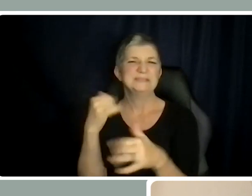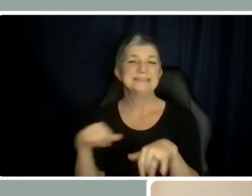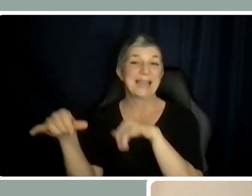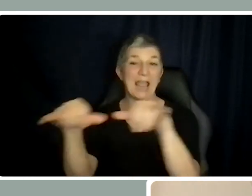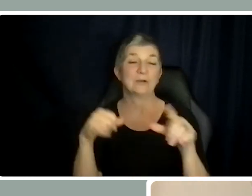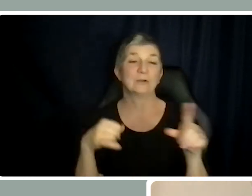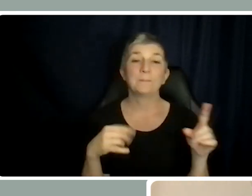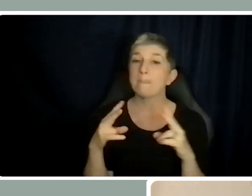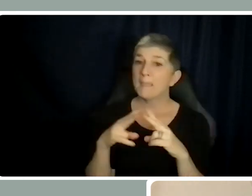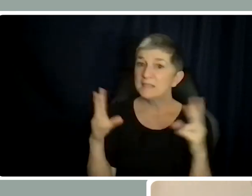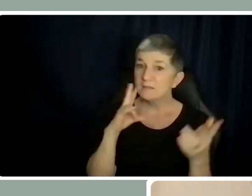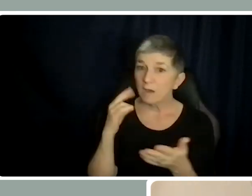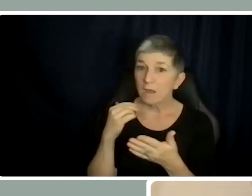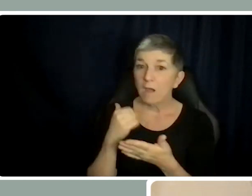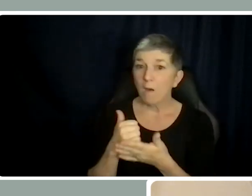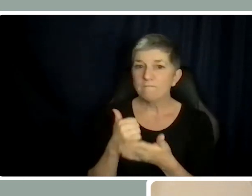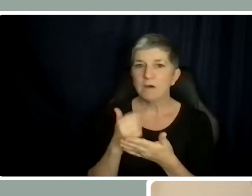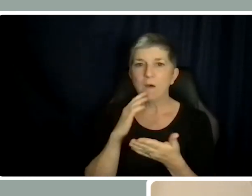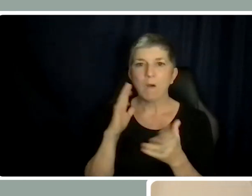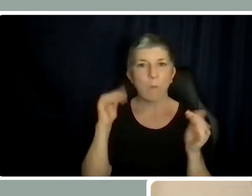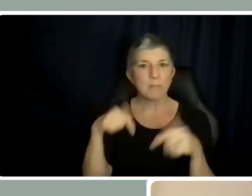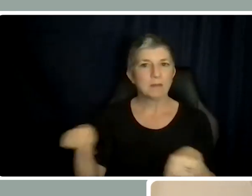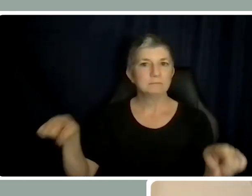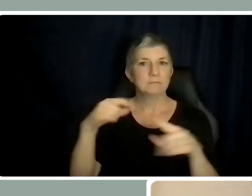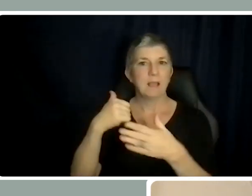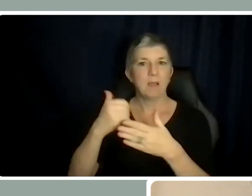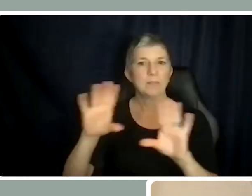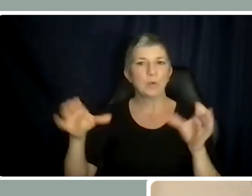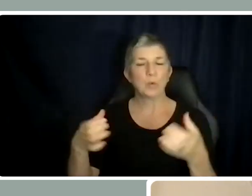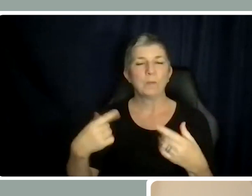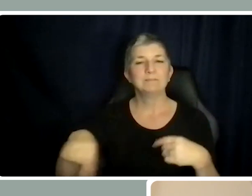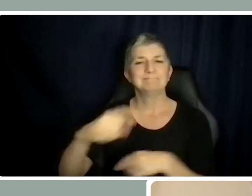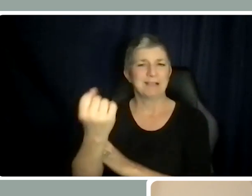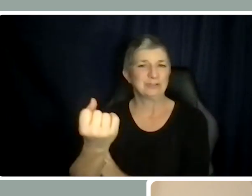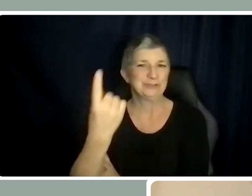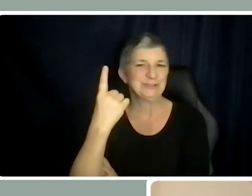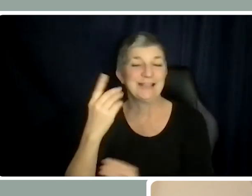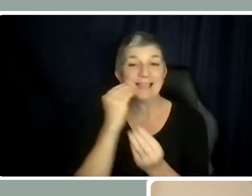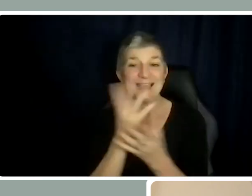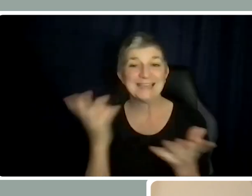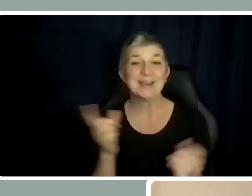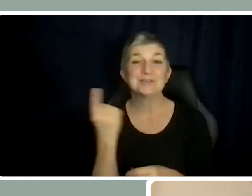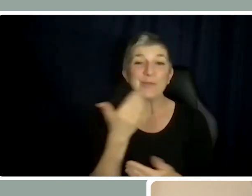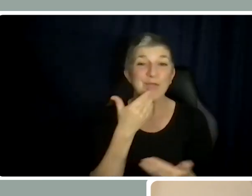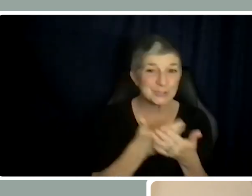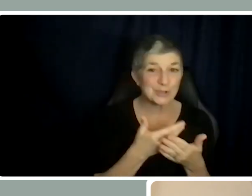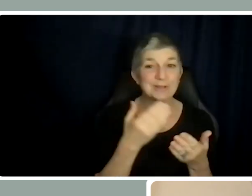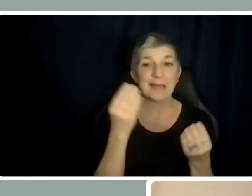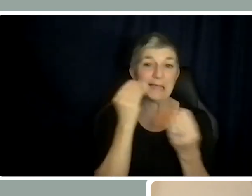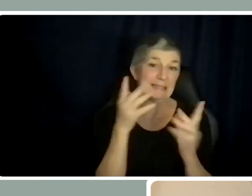helpful. I hope that was helpful to the group, but that really makes people understand the data is only as good as